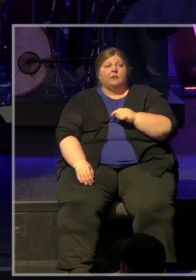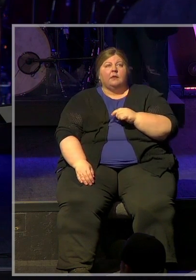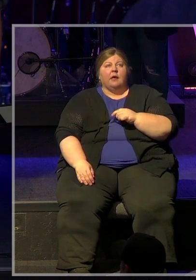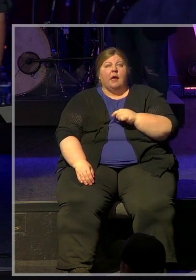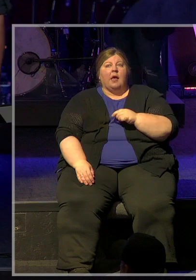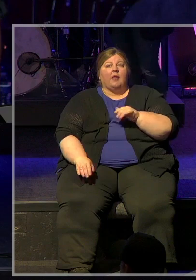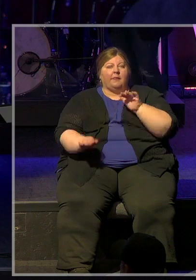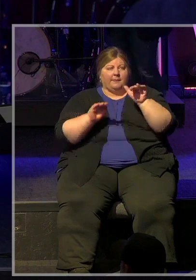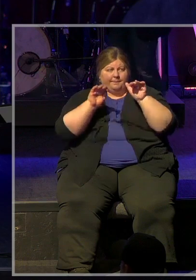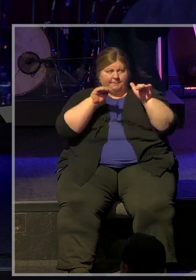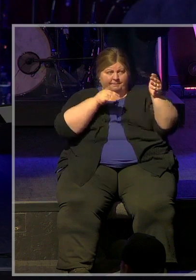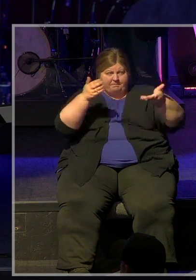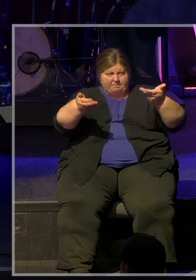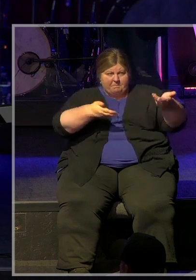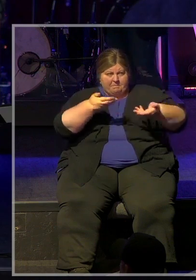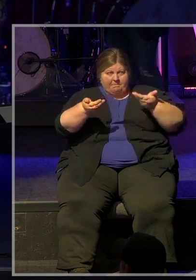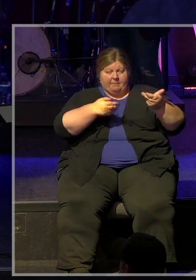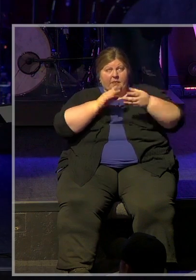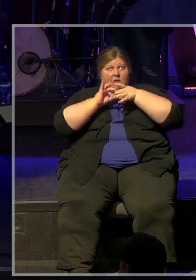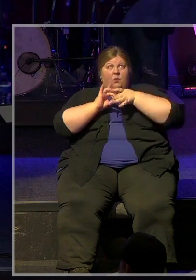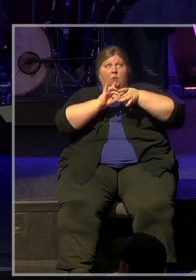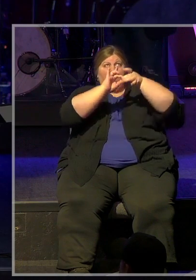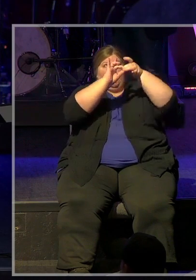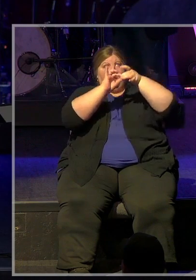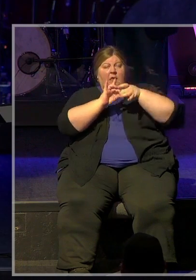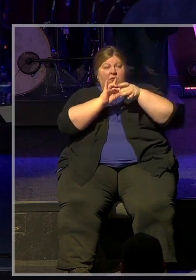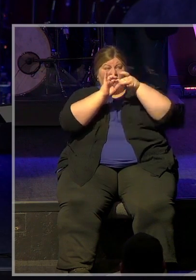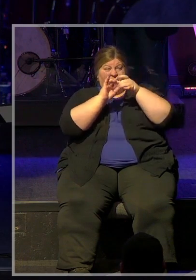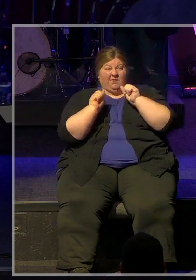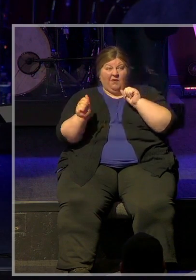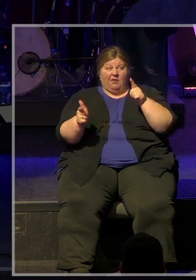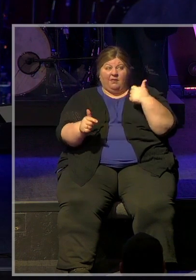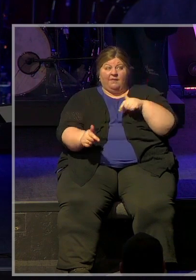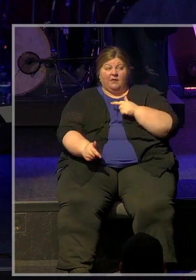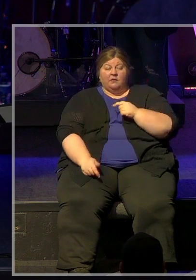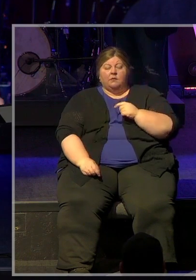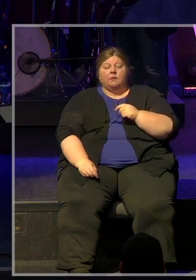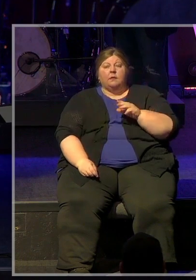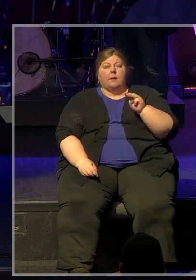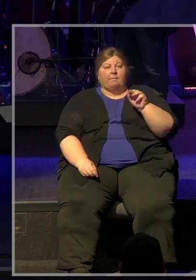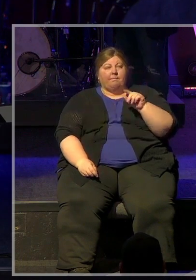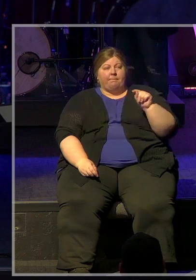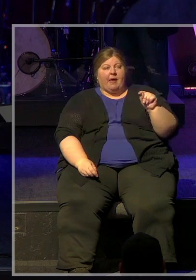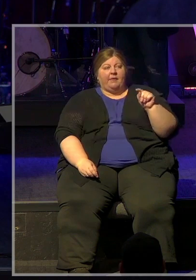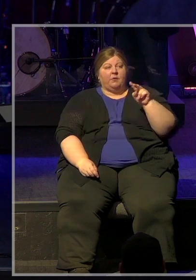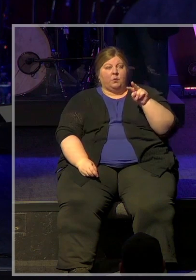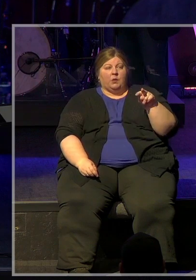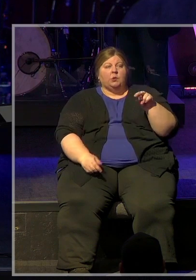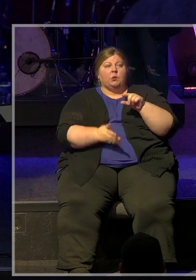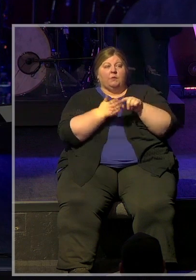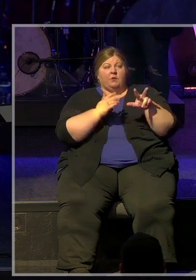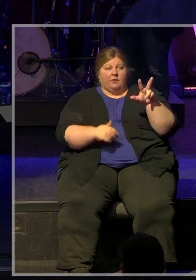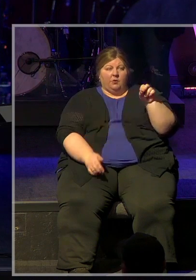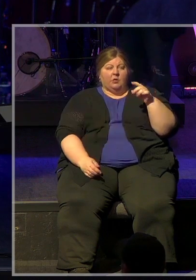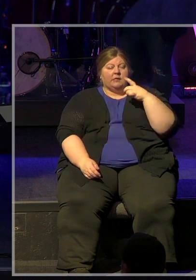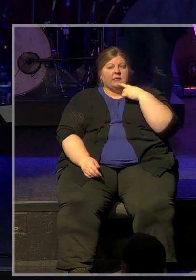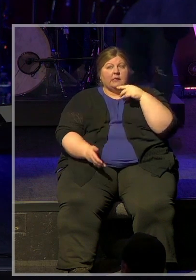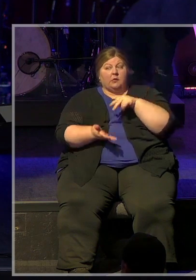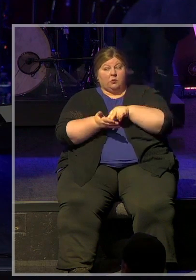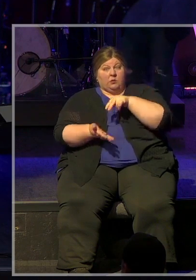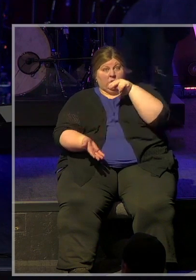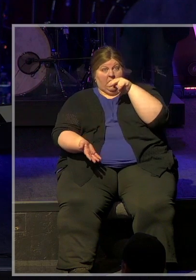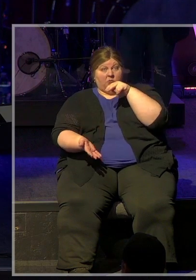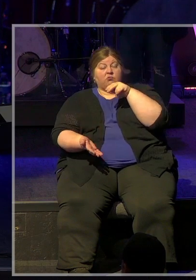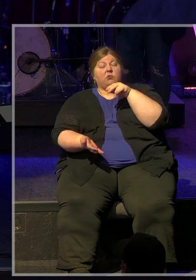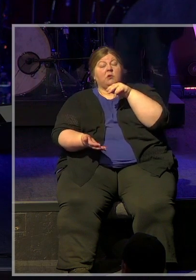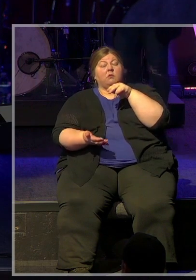invitation to relationship that he has for all of us. Matthew 22, verse 30, it says, in the resurrection, they neither marry